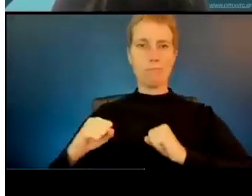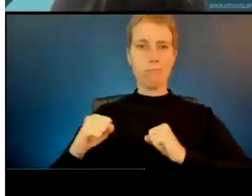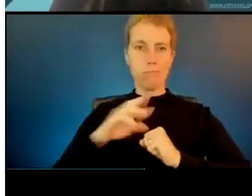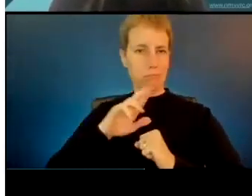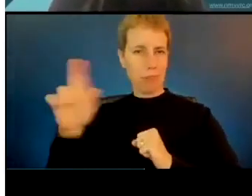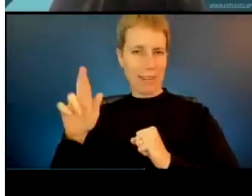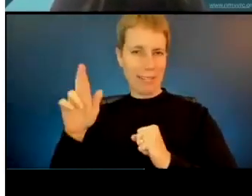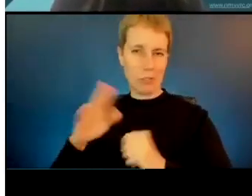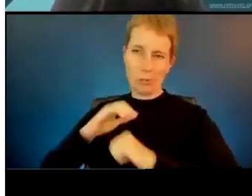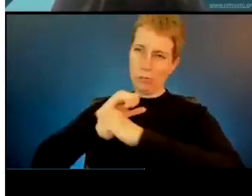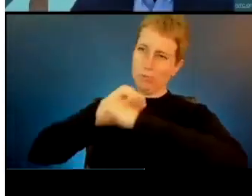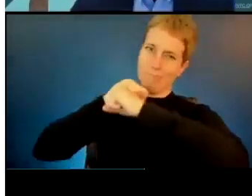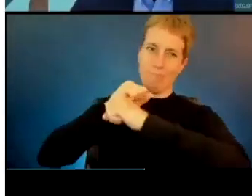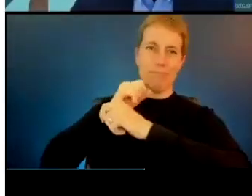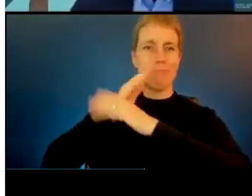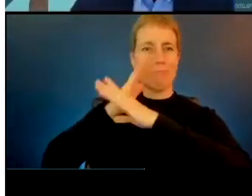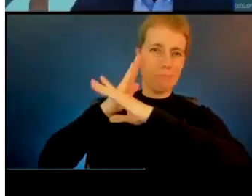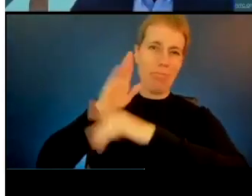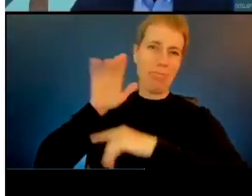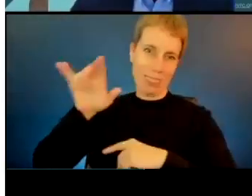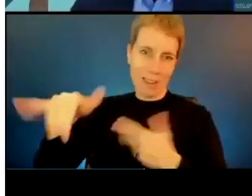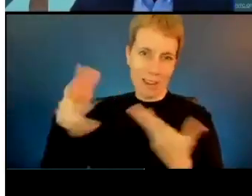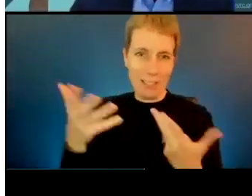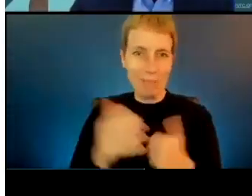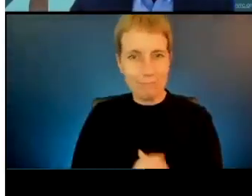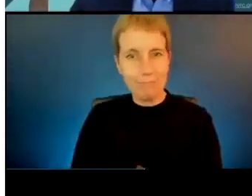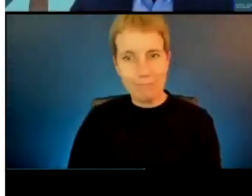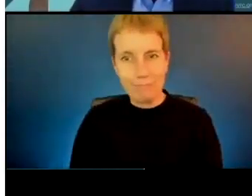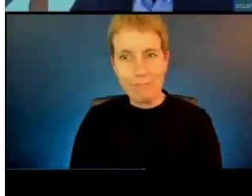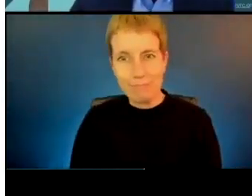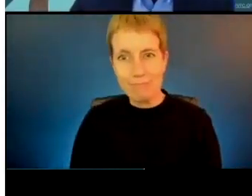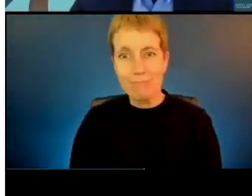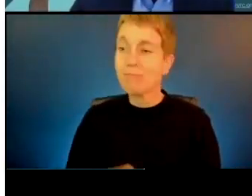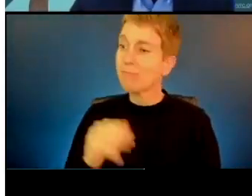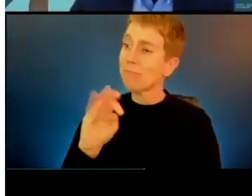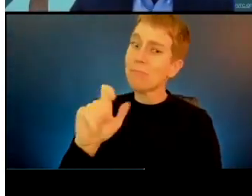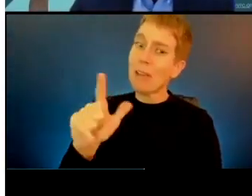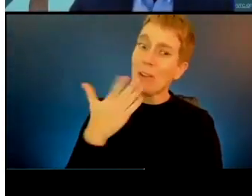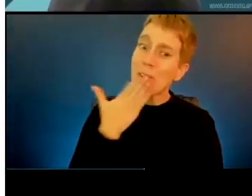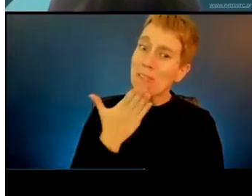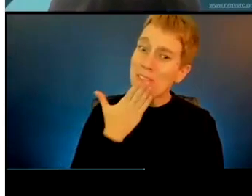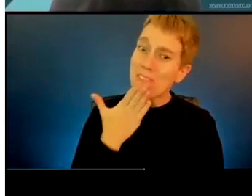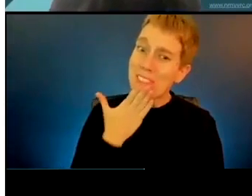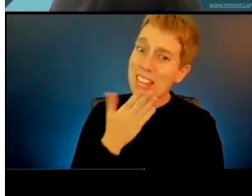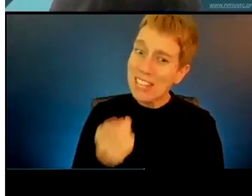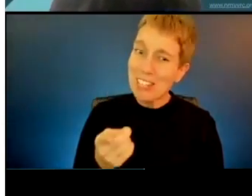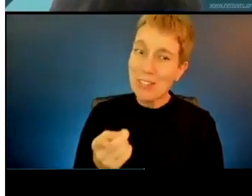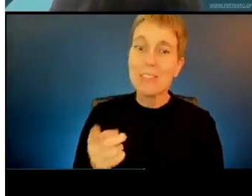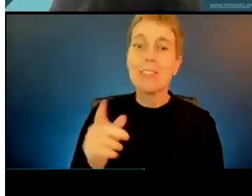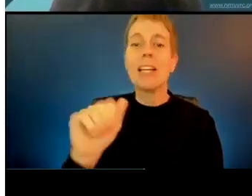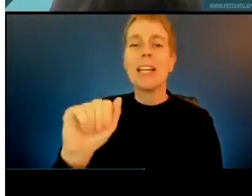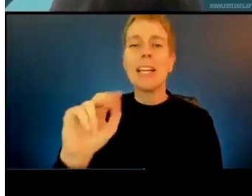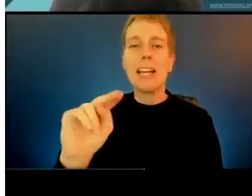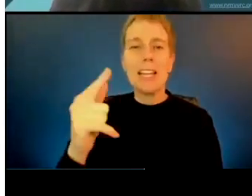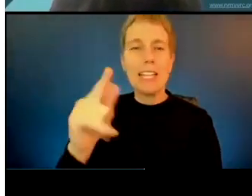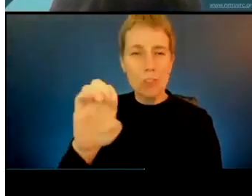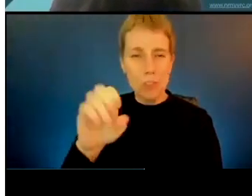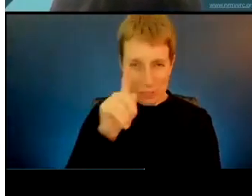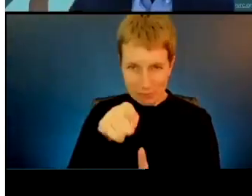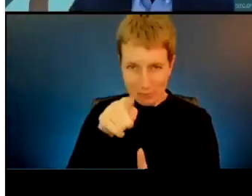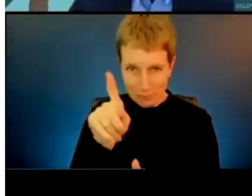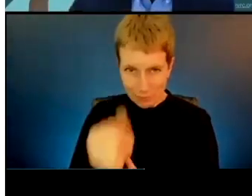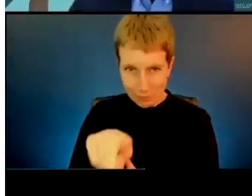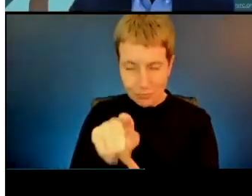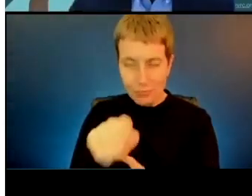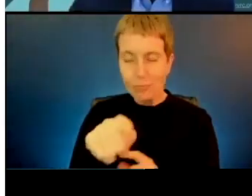picture. Great. Thanks to both of you. Angie, this one's to you. Okay. What can we do to best understand